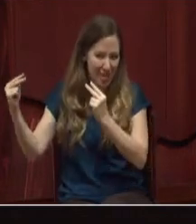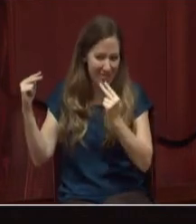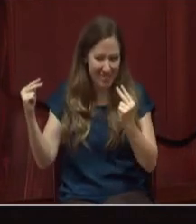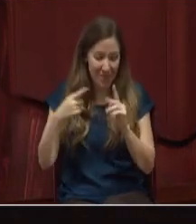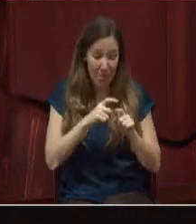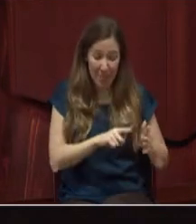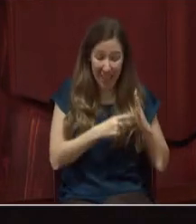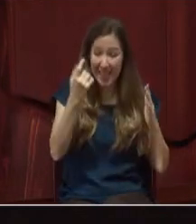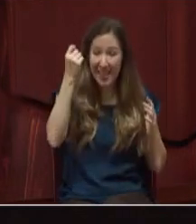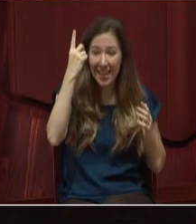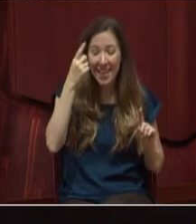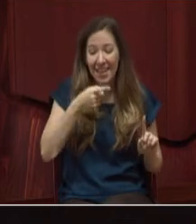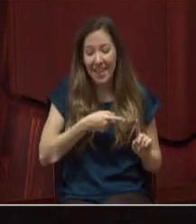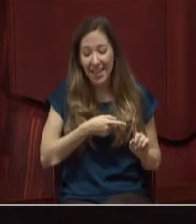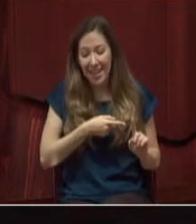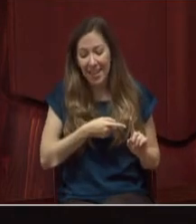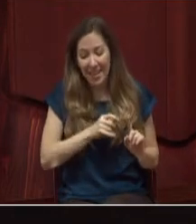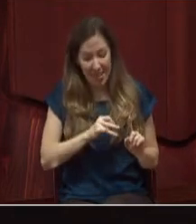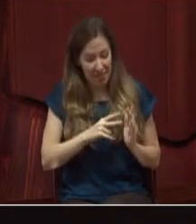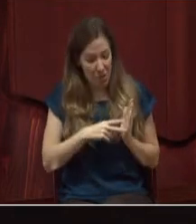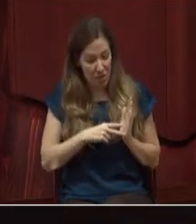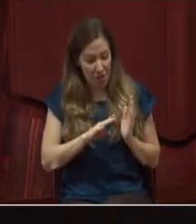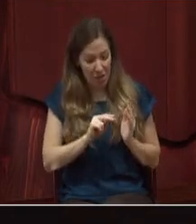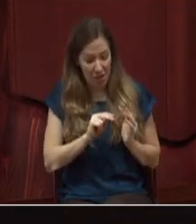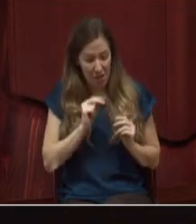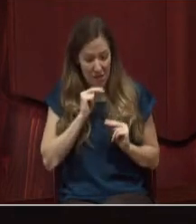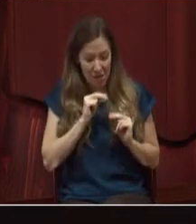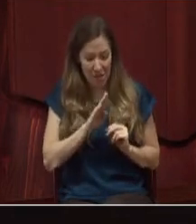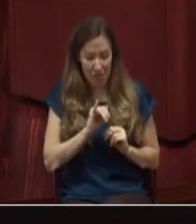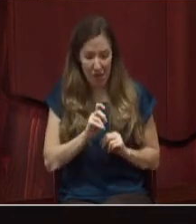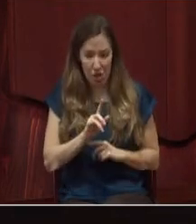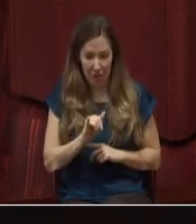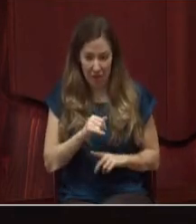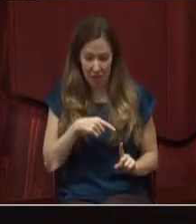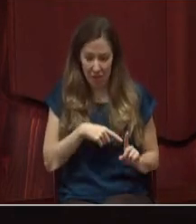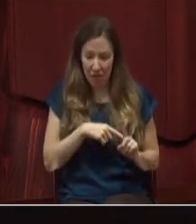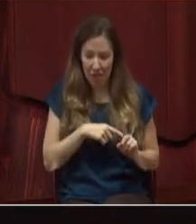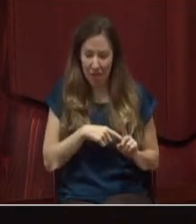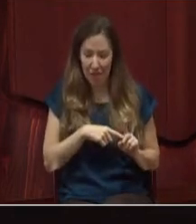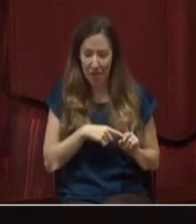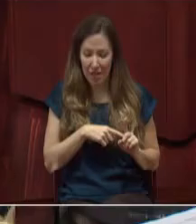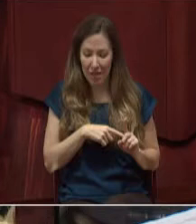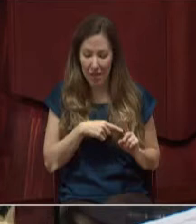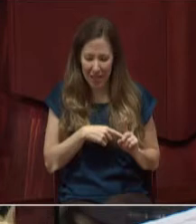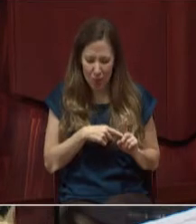And part of it, you know, if you read President Nixon's biographies, he was so